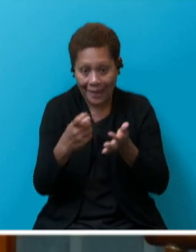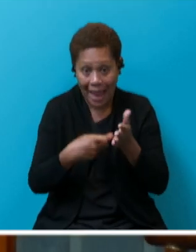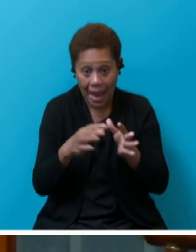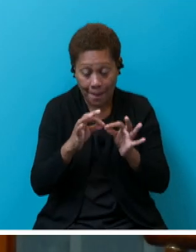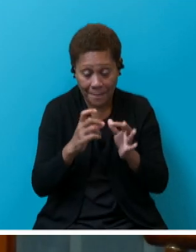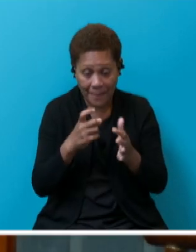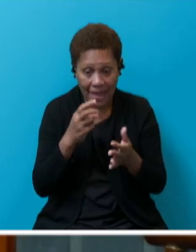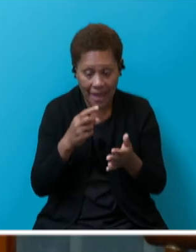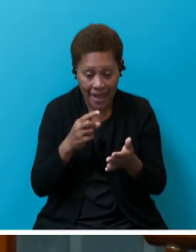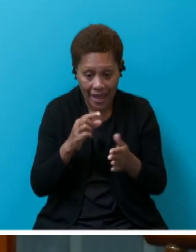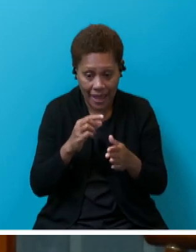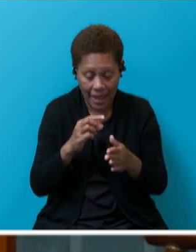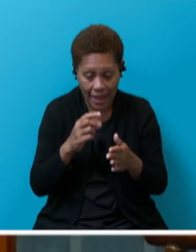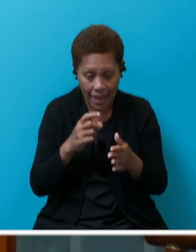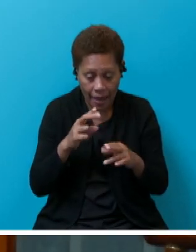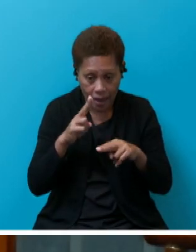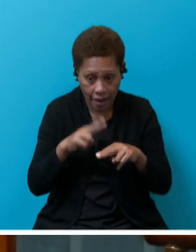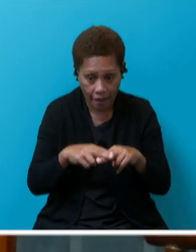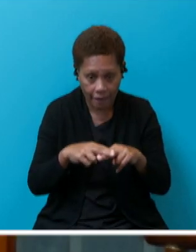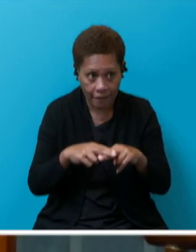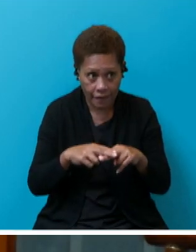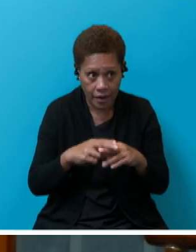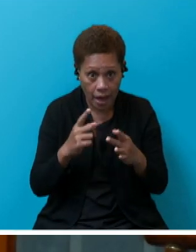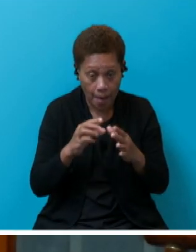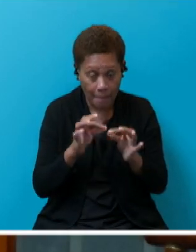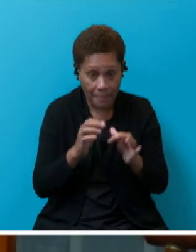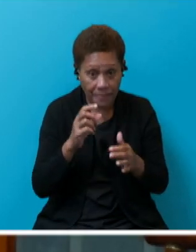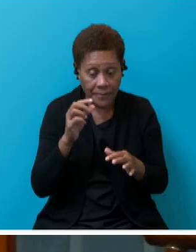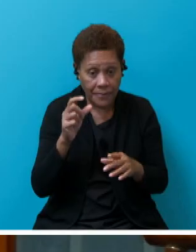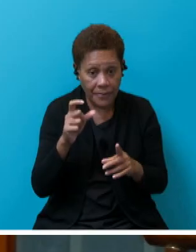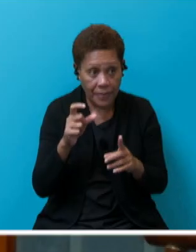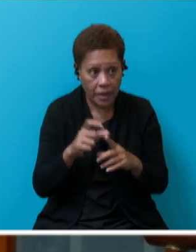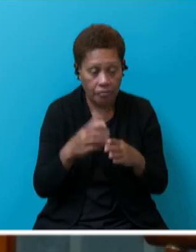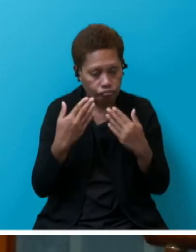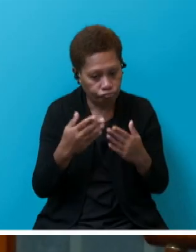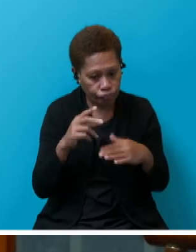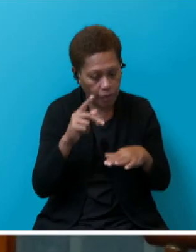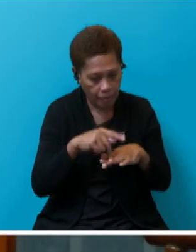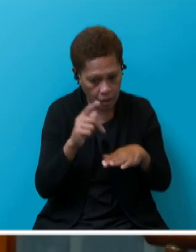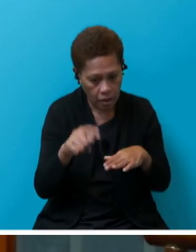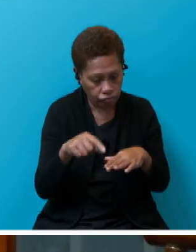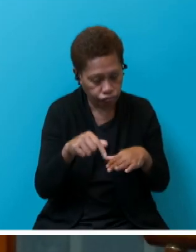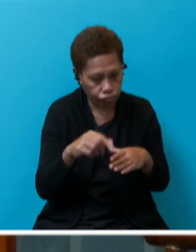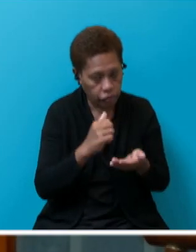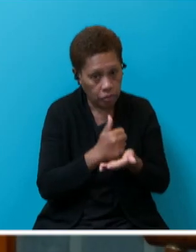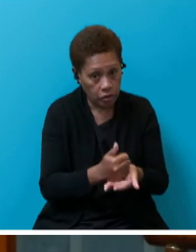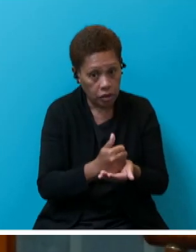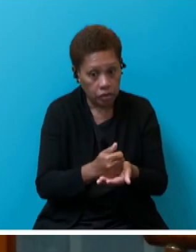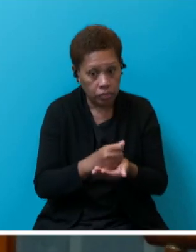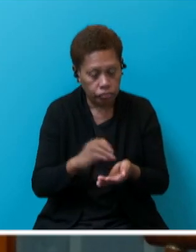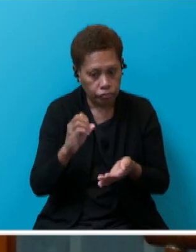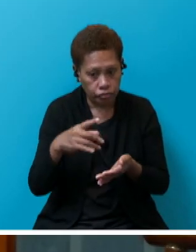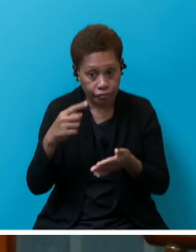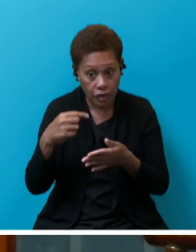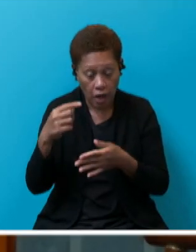ADB. Mr. Speaker, sir, I thank this August House for its support as we continue to advance Fiji's